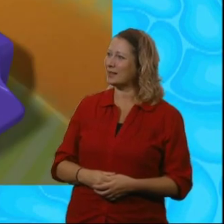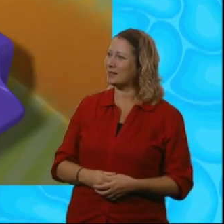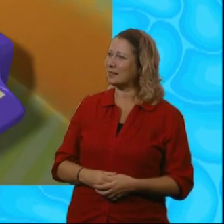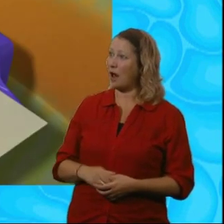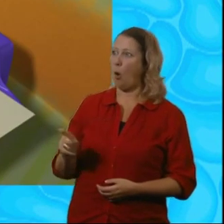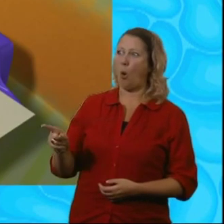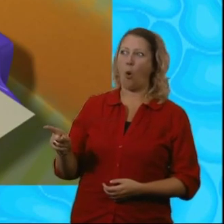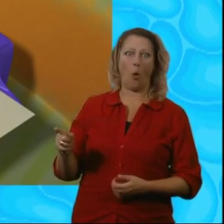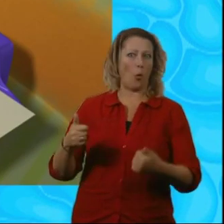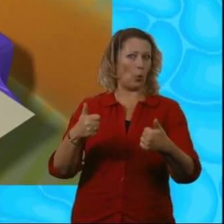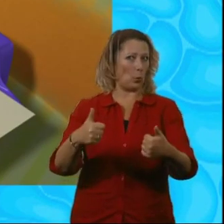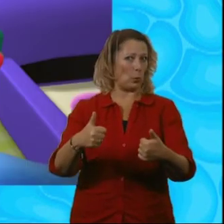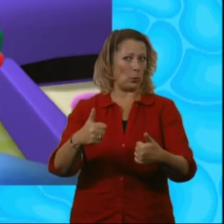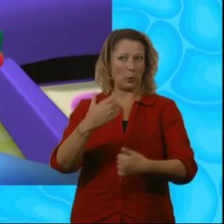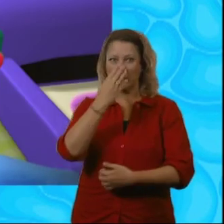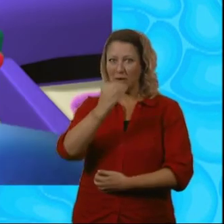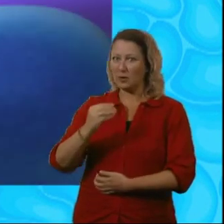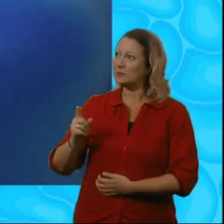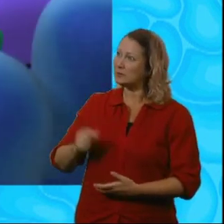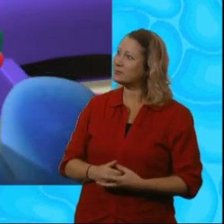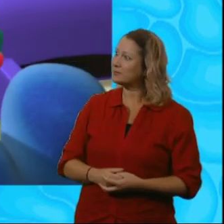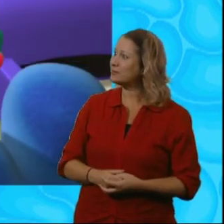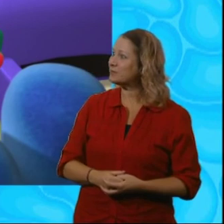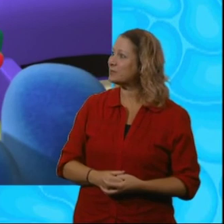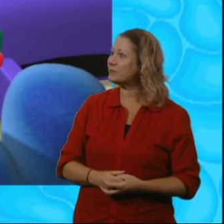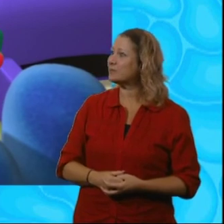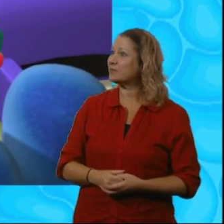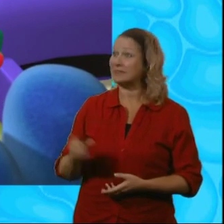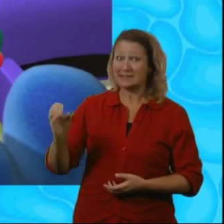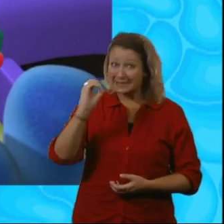Oh yes, I think that's a good one. Now, Zero.